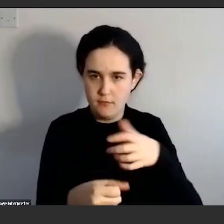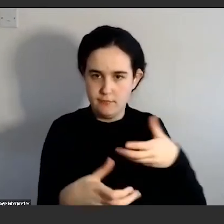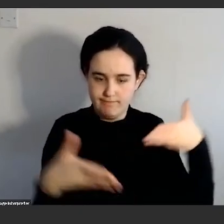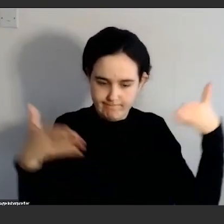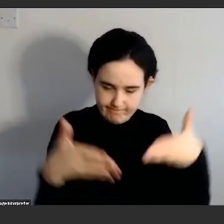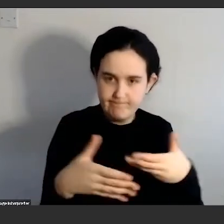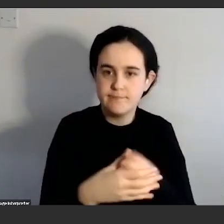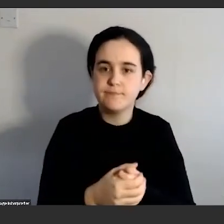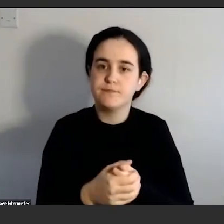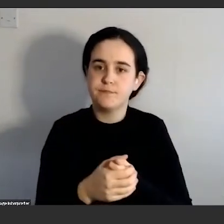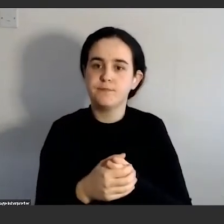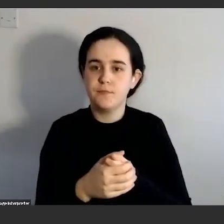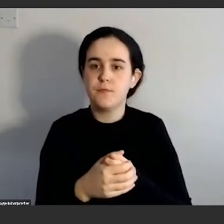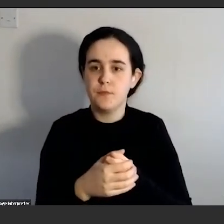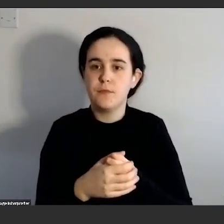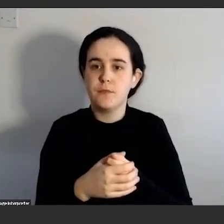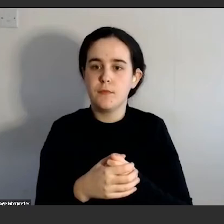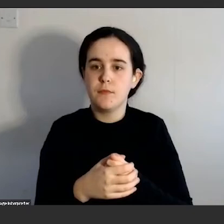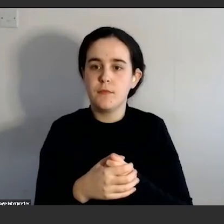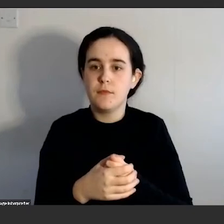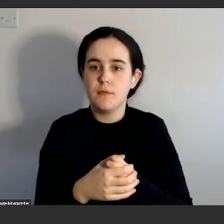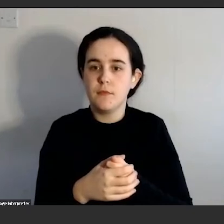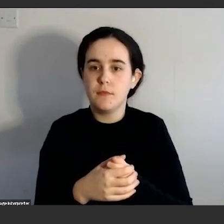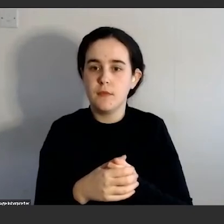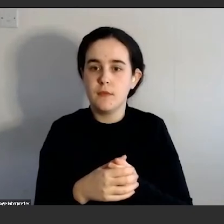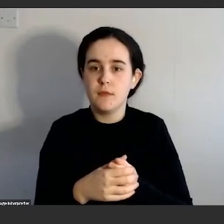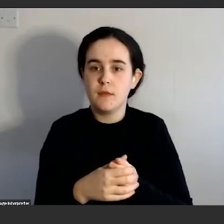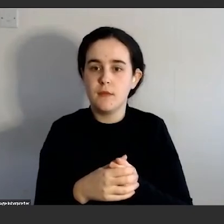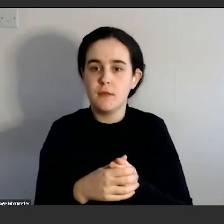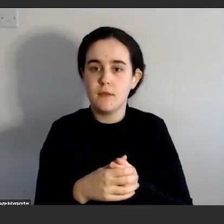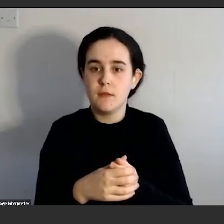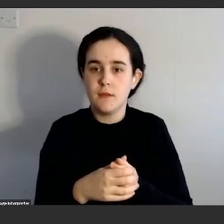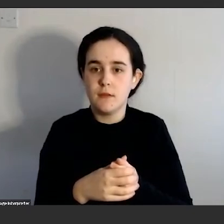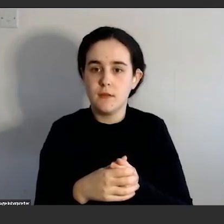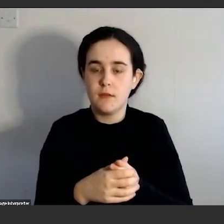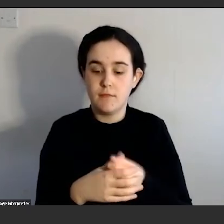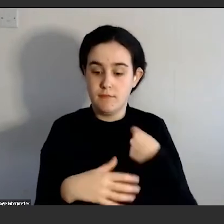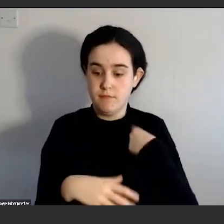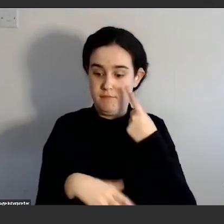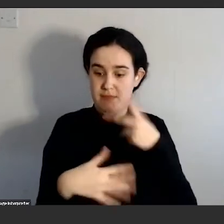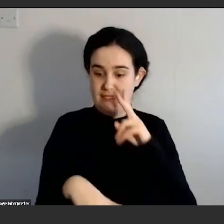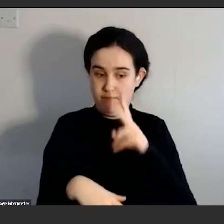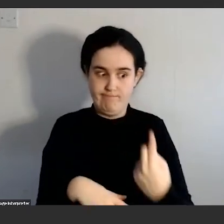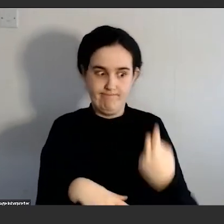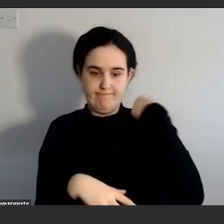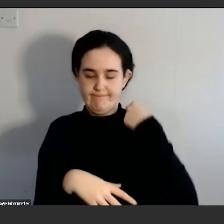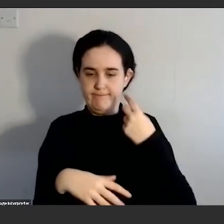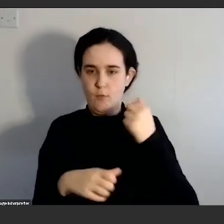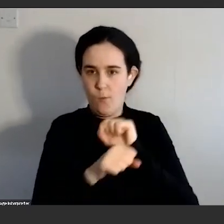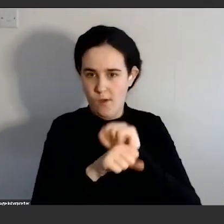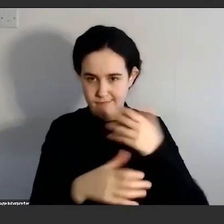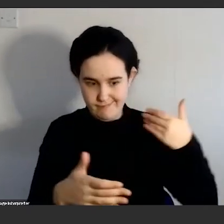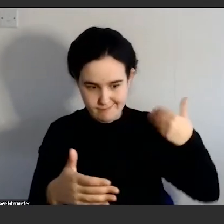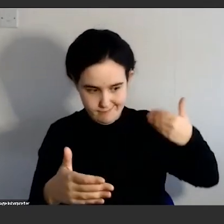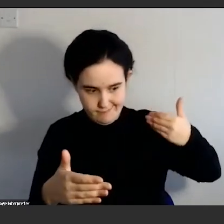disability and an NCD for the past 14 years. So this to me is so wonderful.